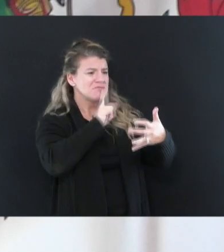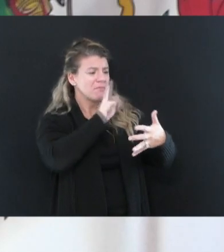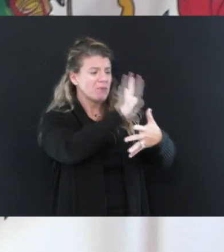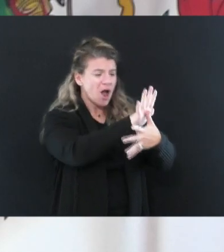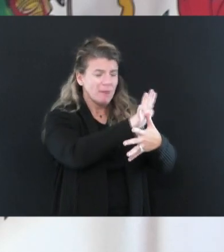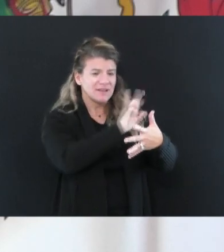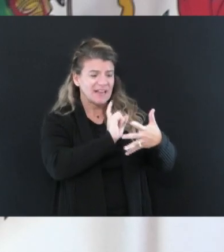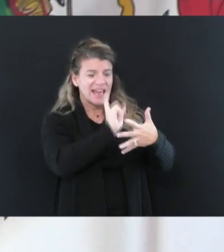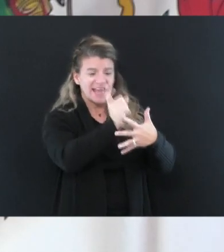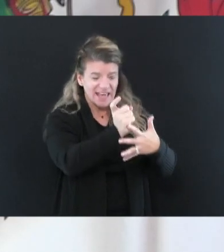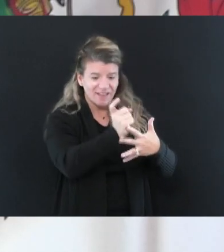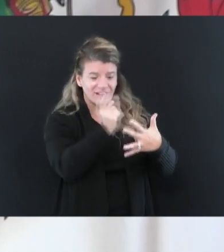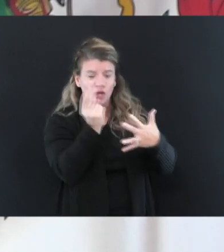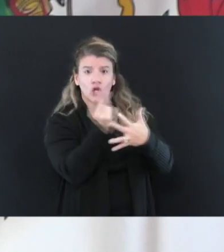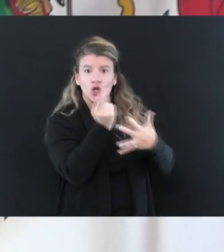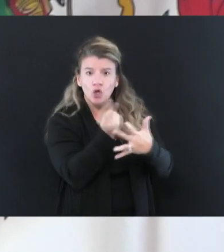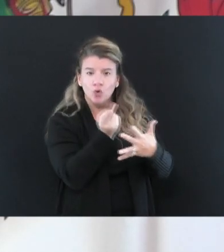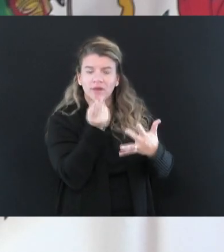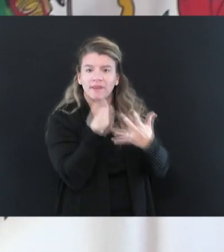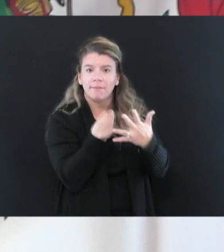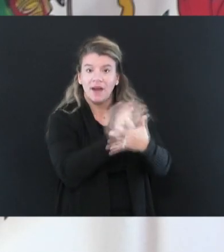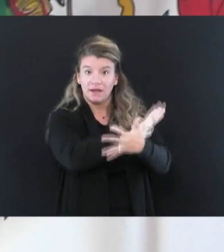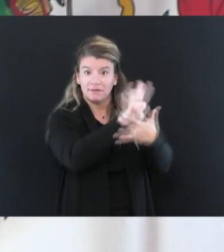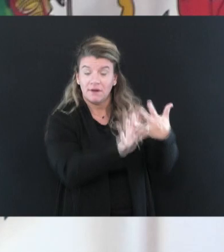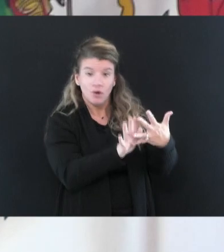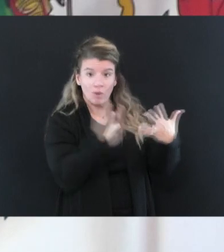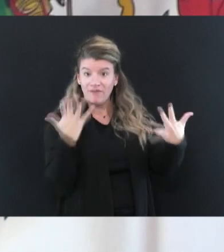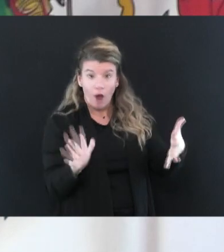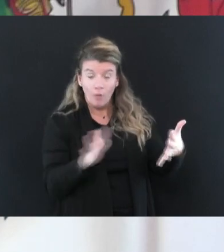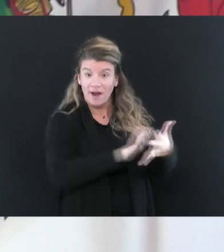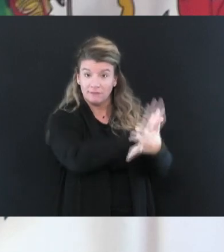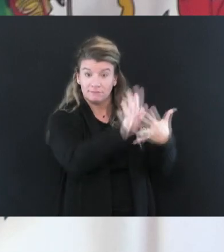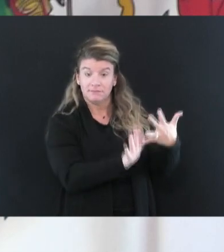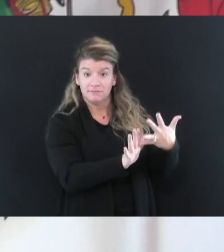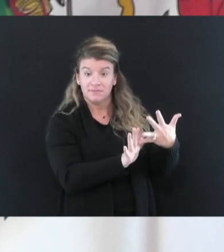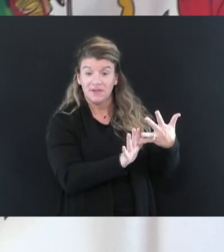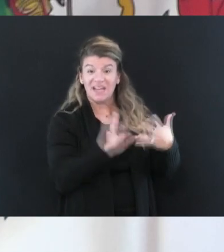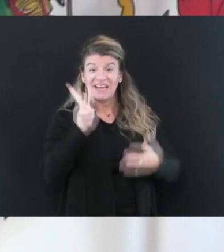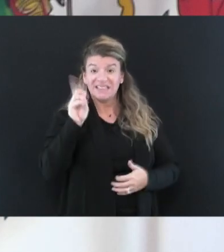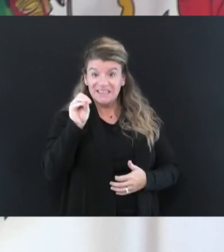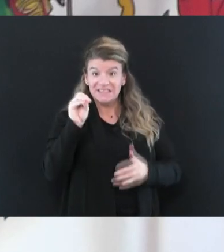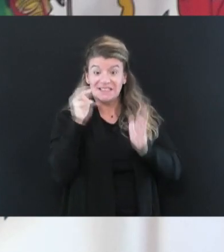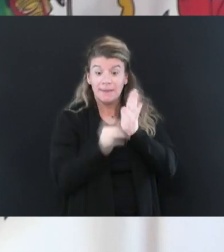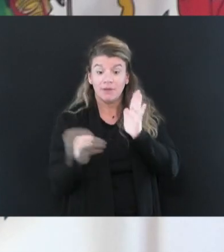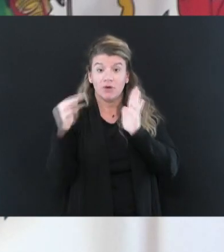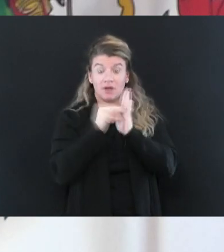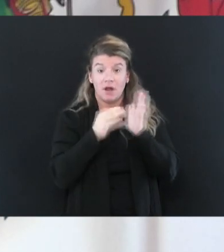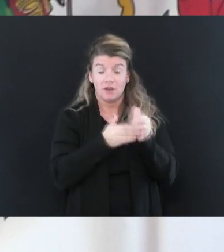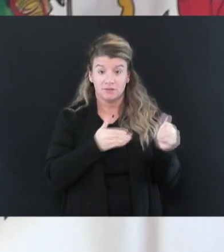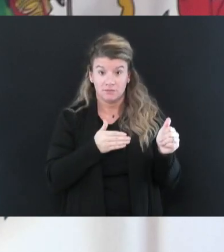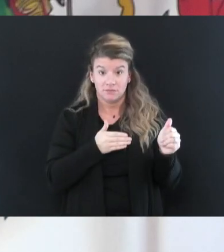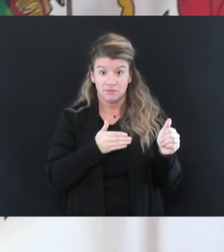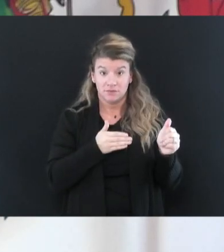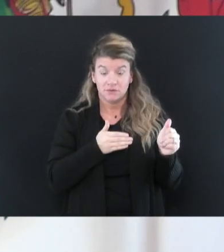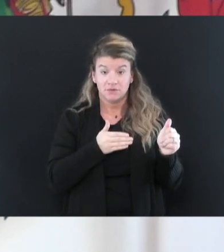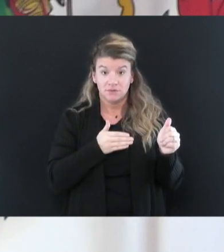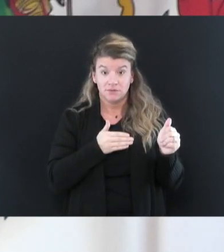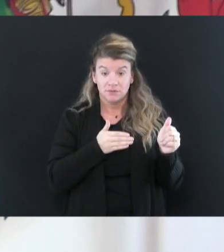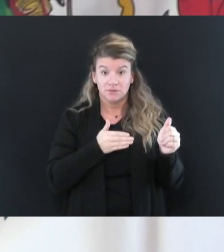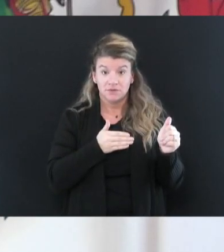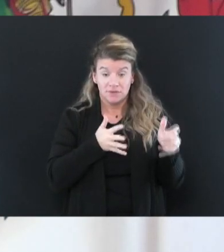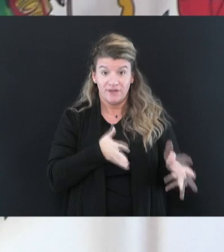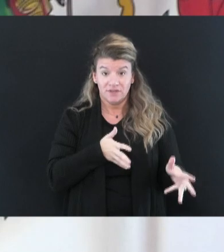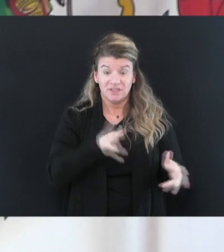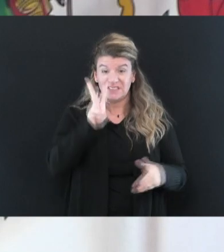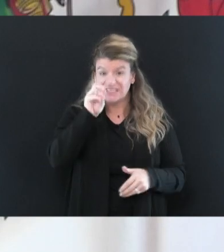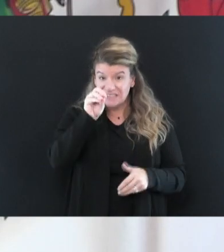these dollars exactly right here. We got $60 million. $60 million of the